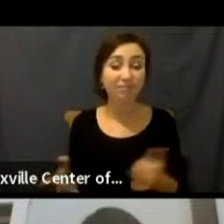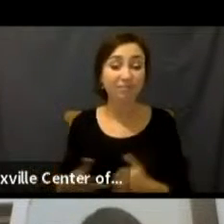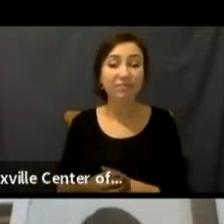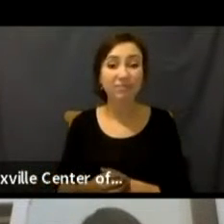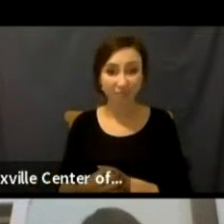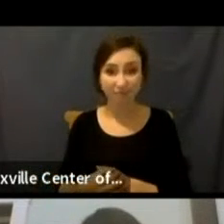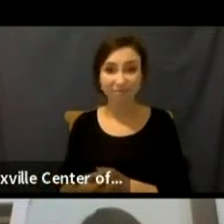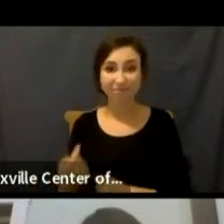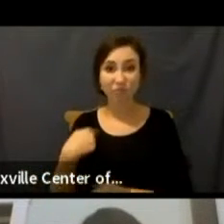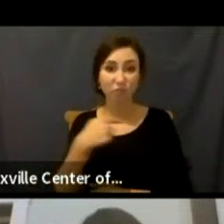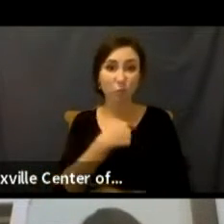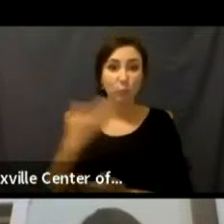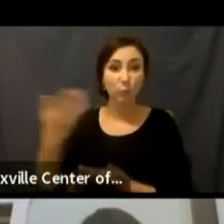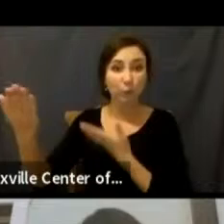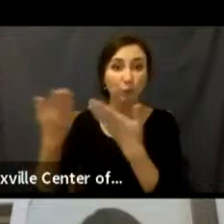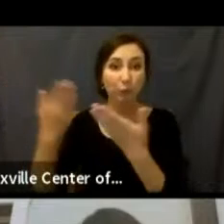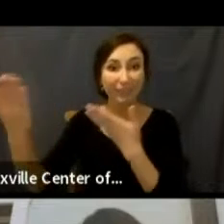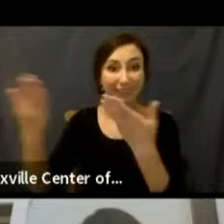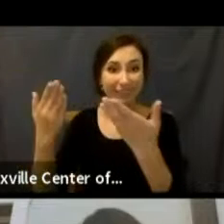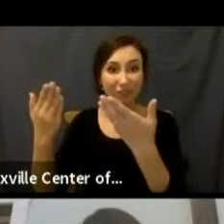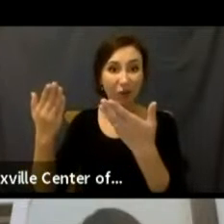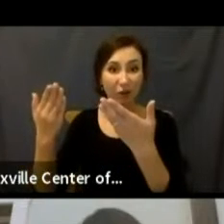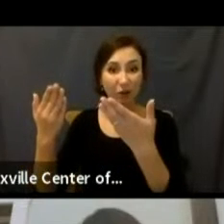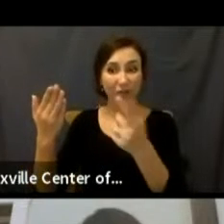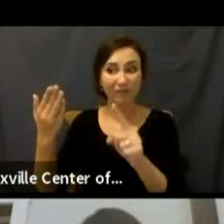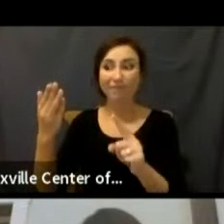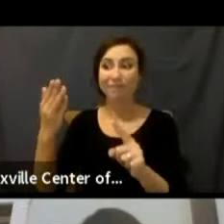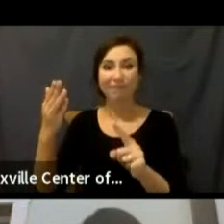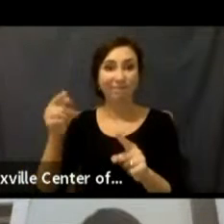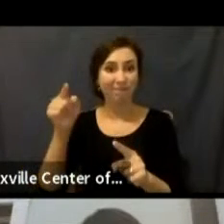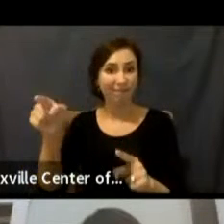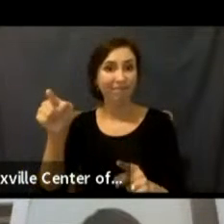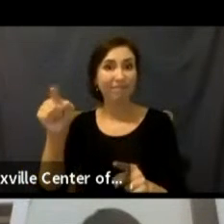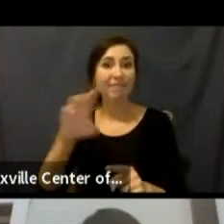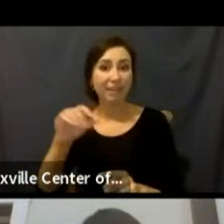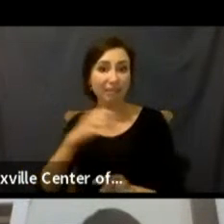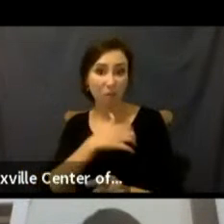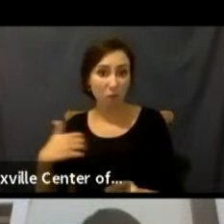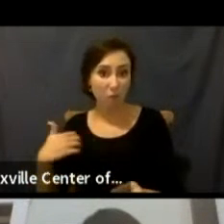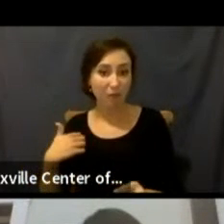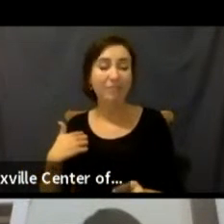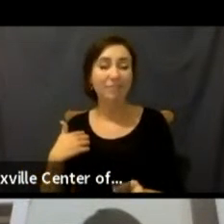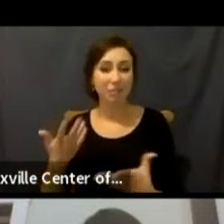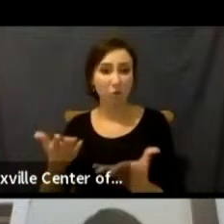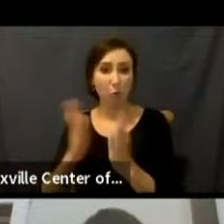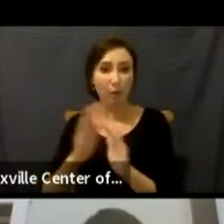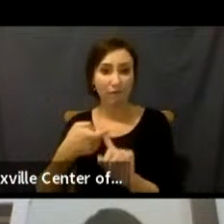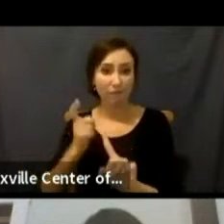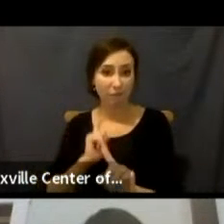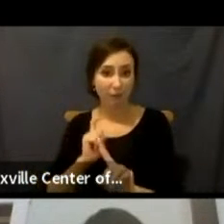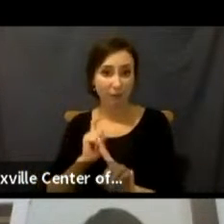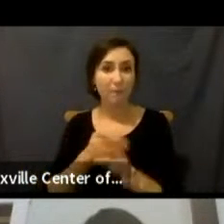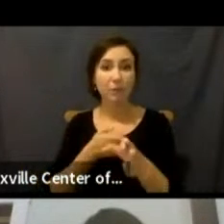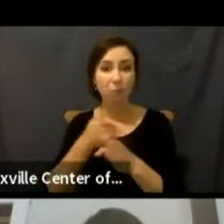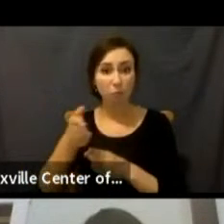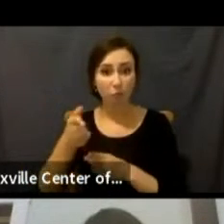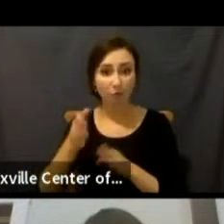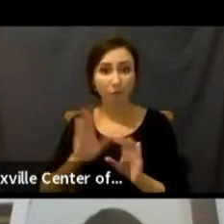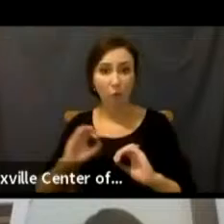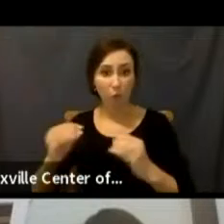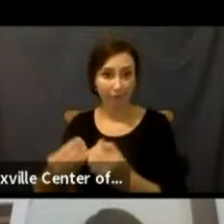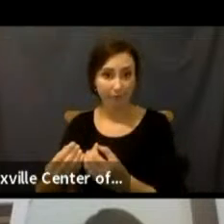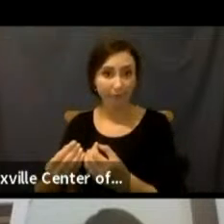We serve at the pleasure of the county commission. We serve at the request of our professional organizations,